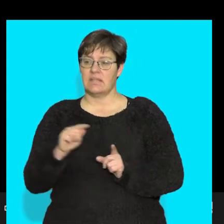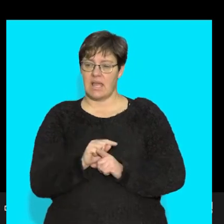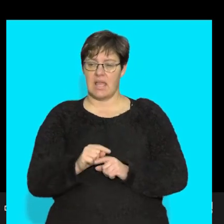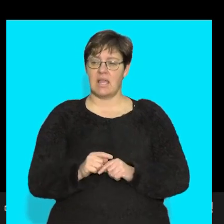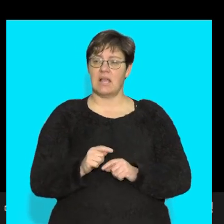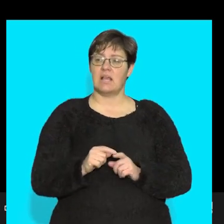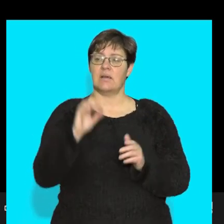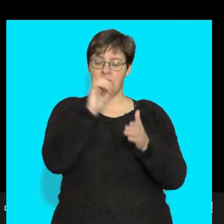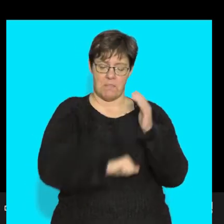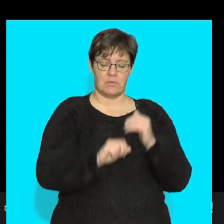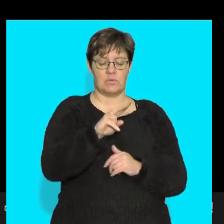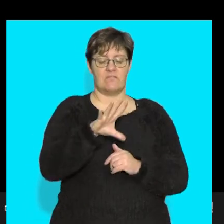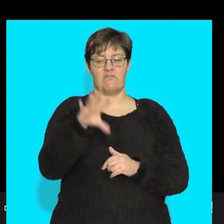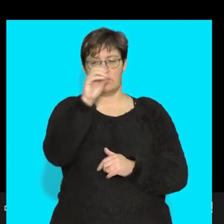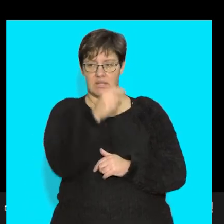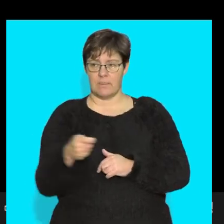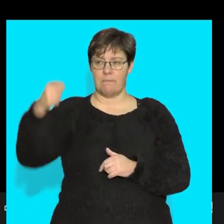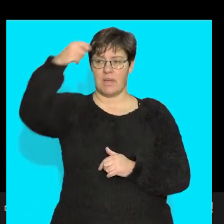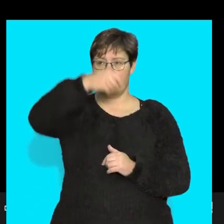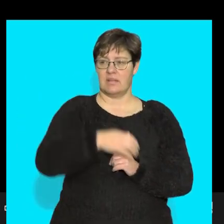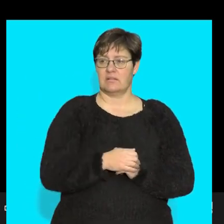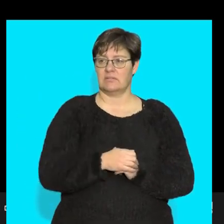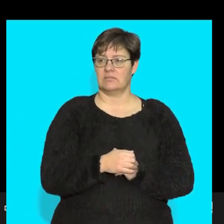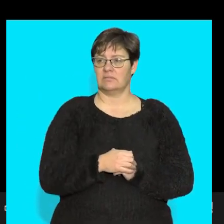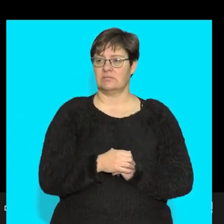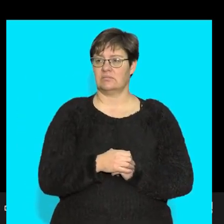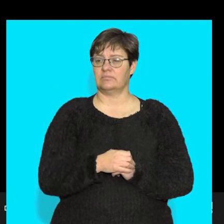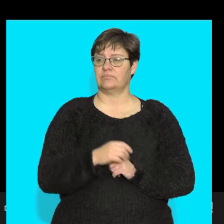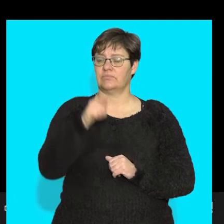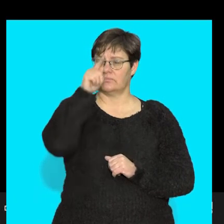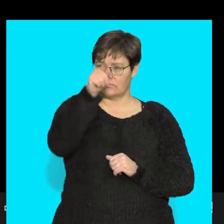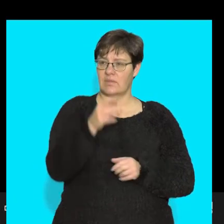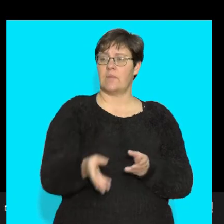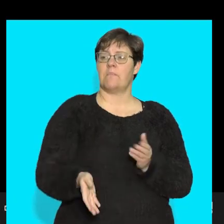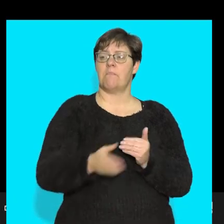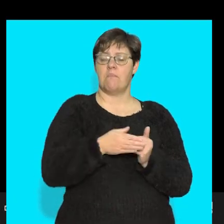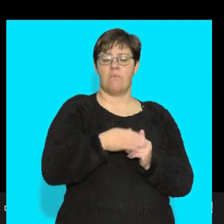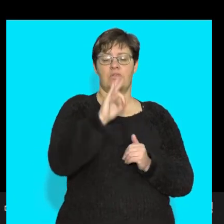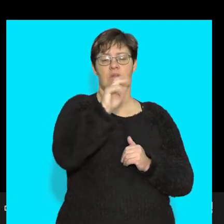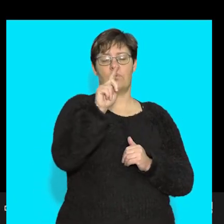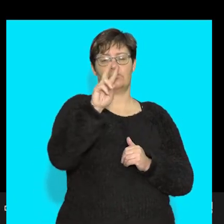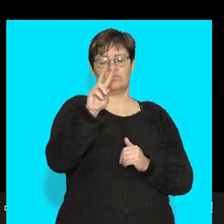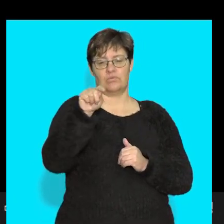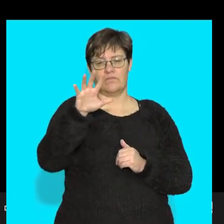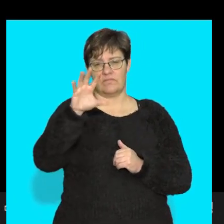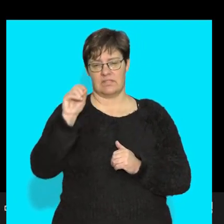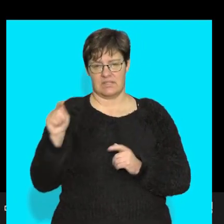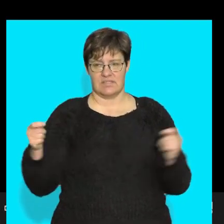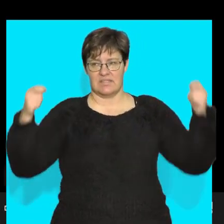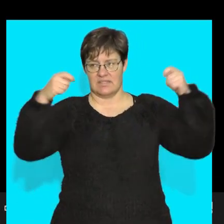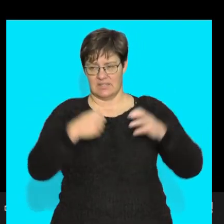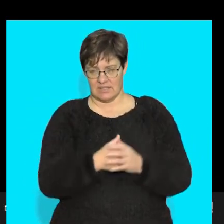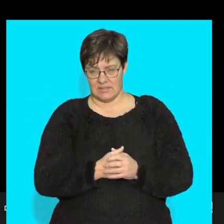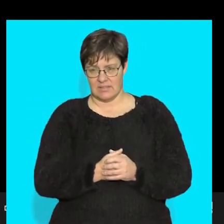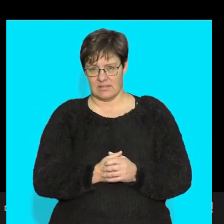the 25% to give back to the initial person. So do you see? It's like these people are sitting on